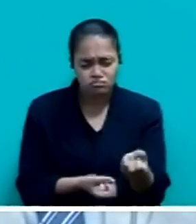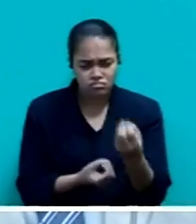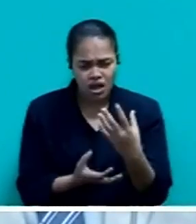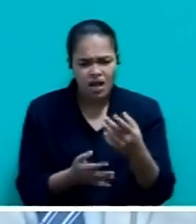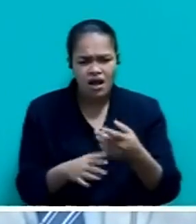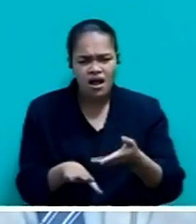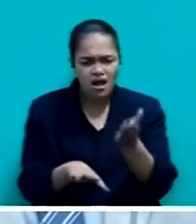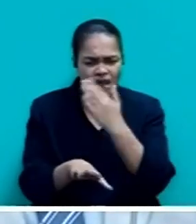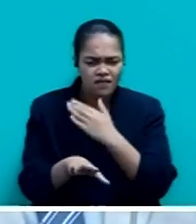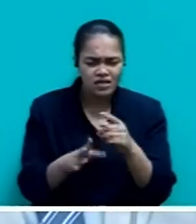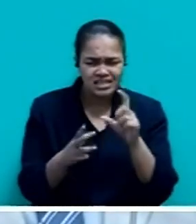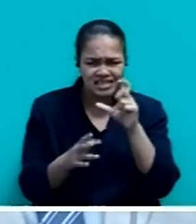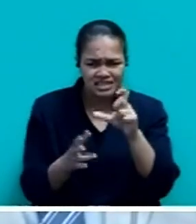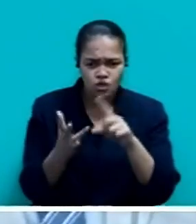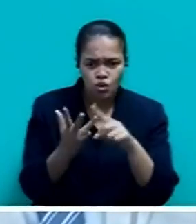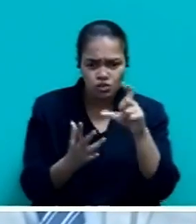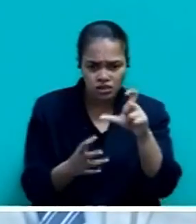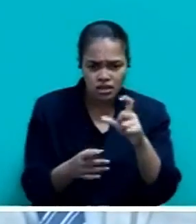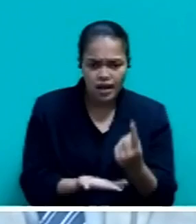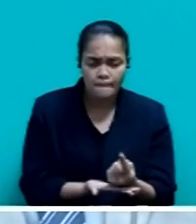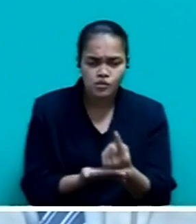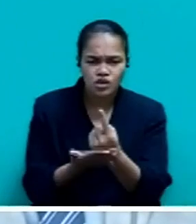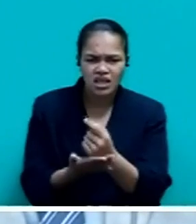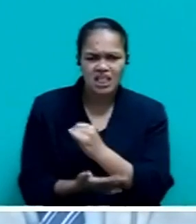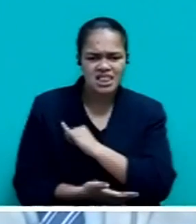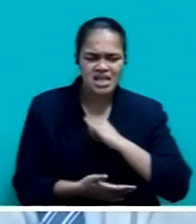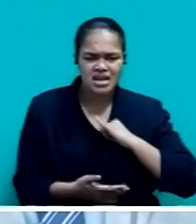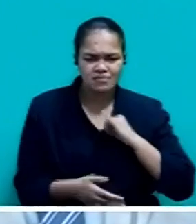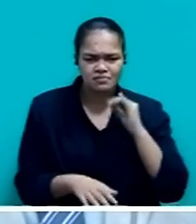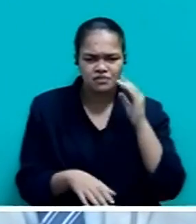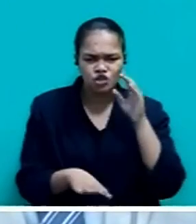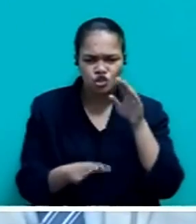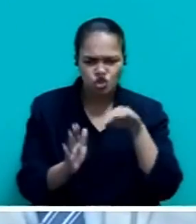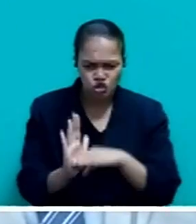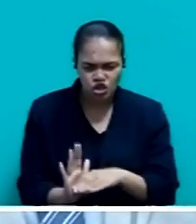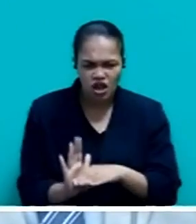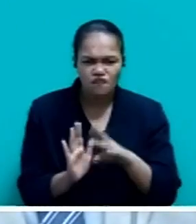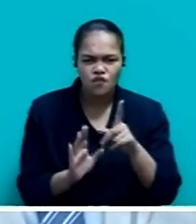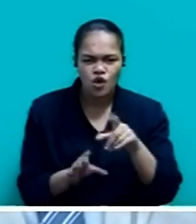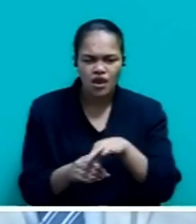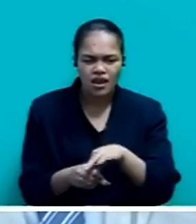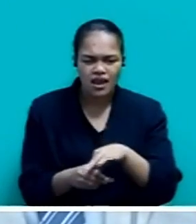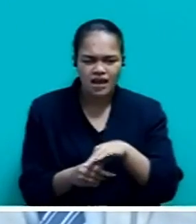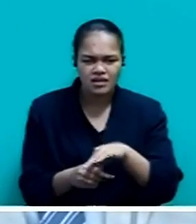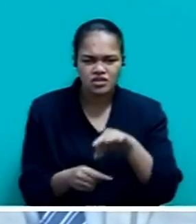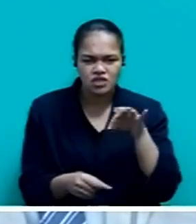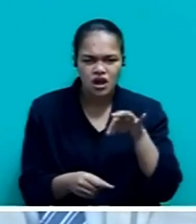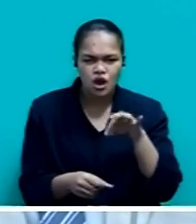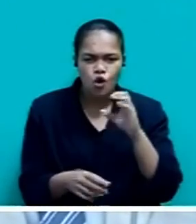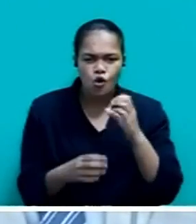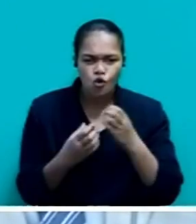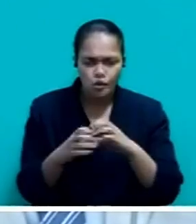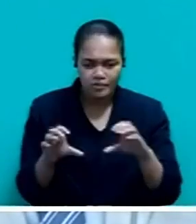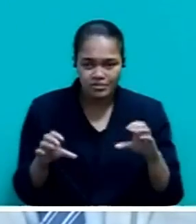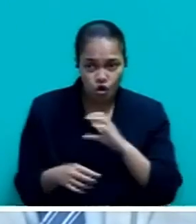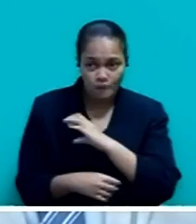COC has just appointed an interim chair for the election commission, and the election commission